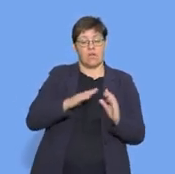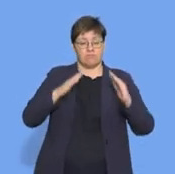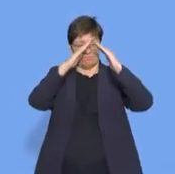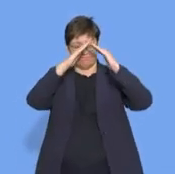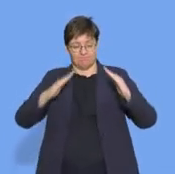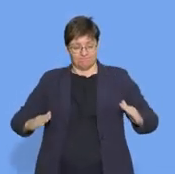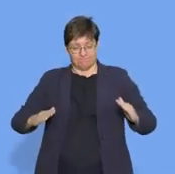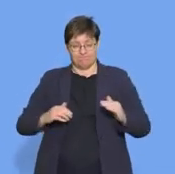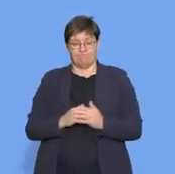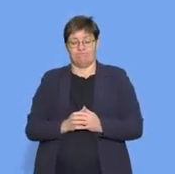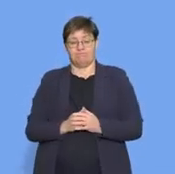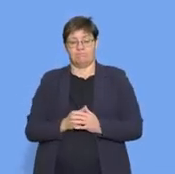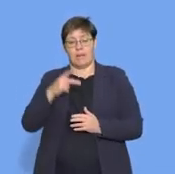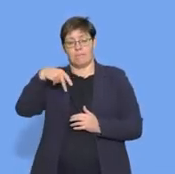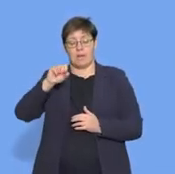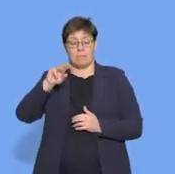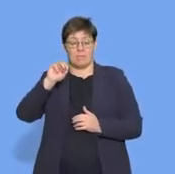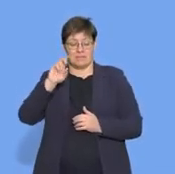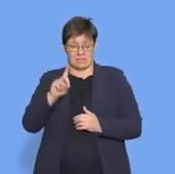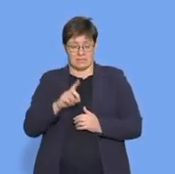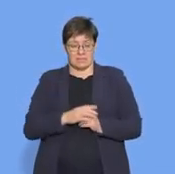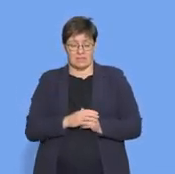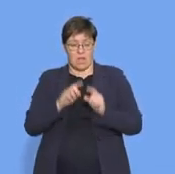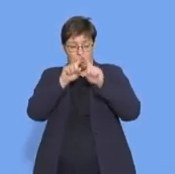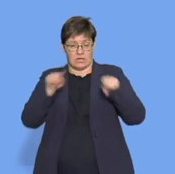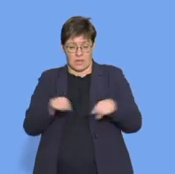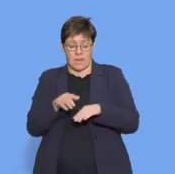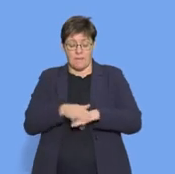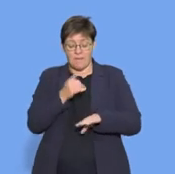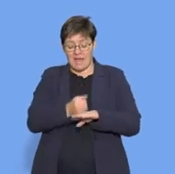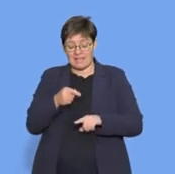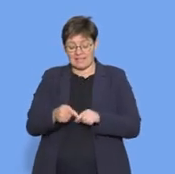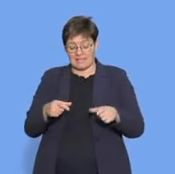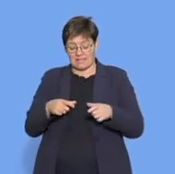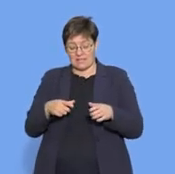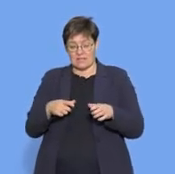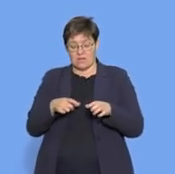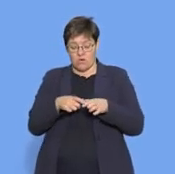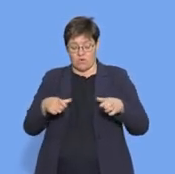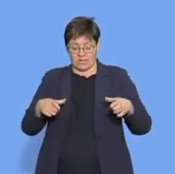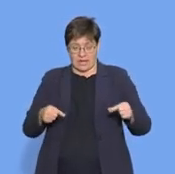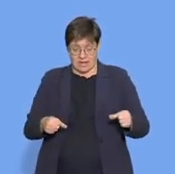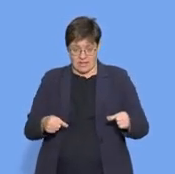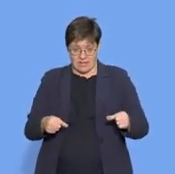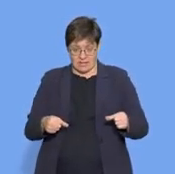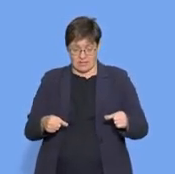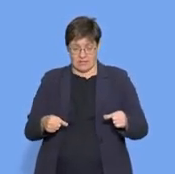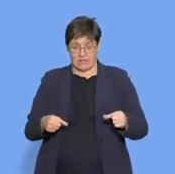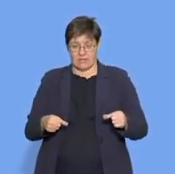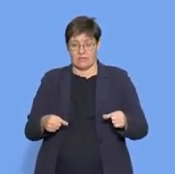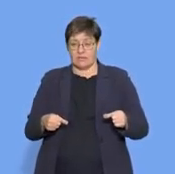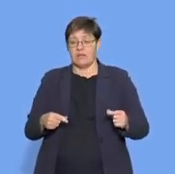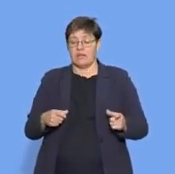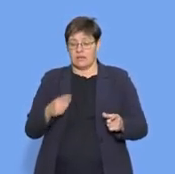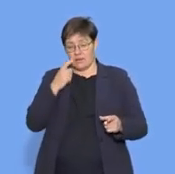a rectangular pyramid. Please keep in mind that I know that the base of this pyramid is a rectangle